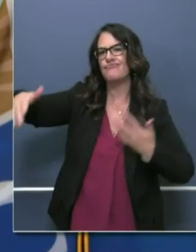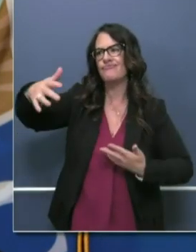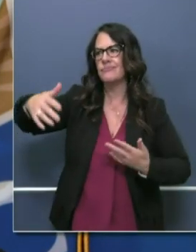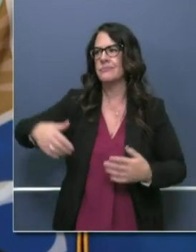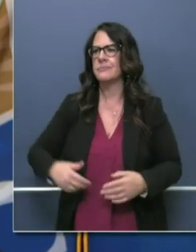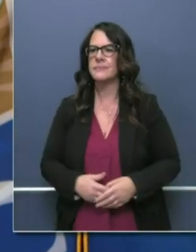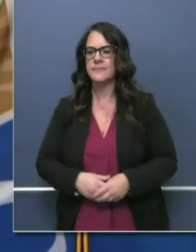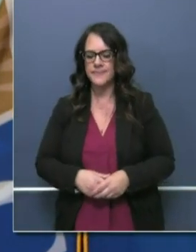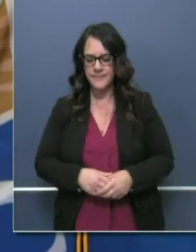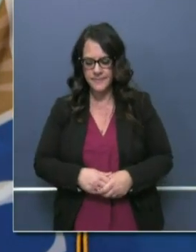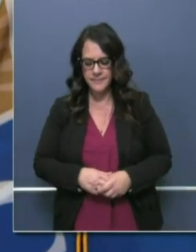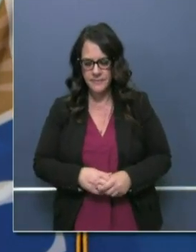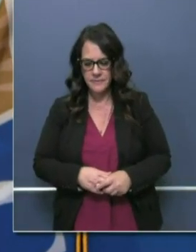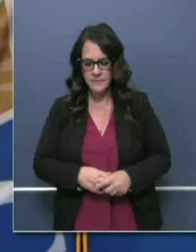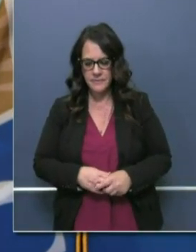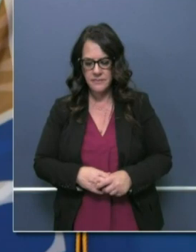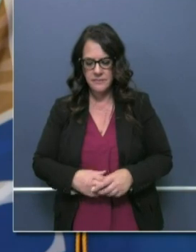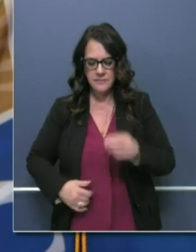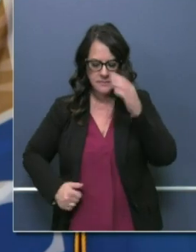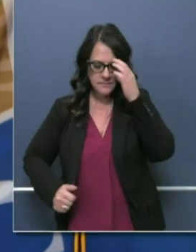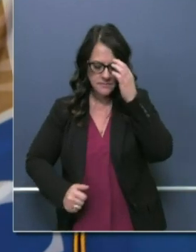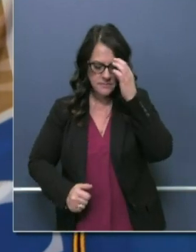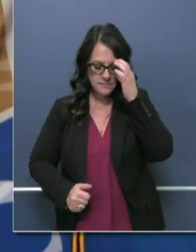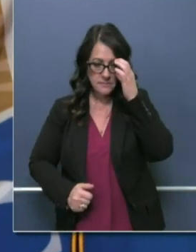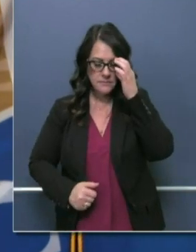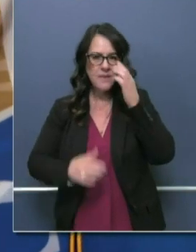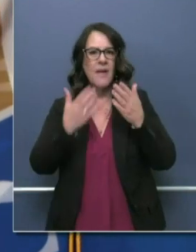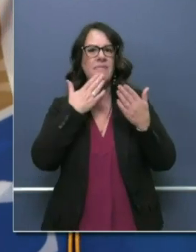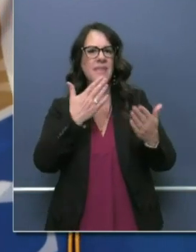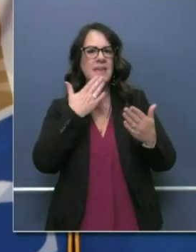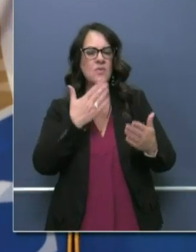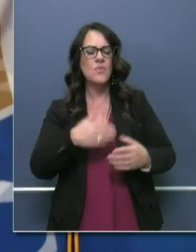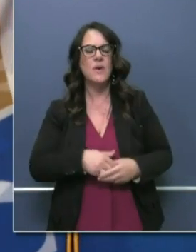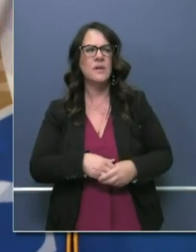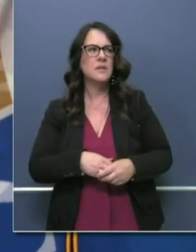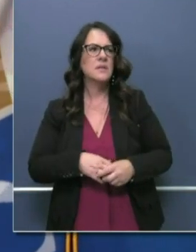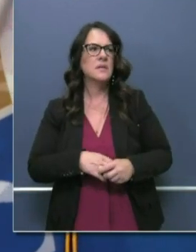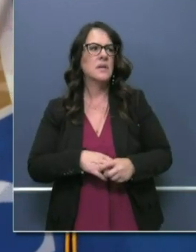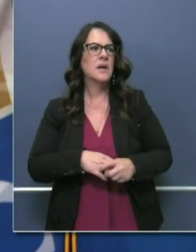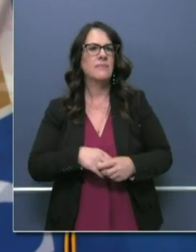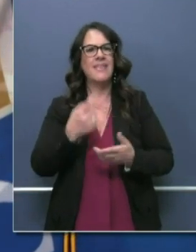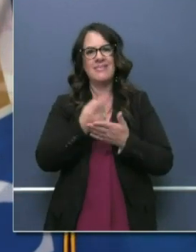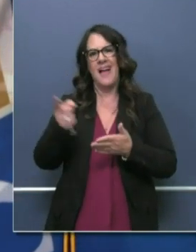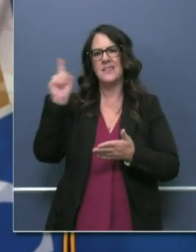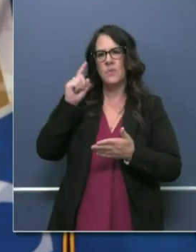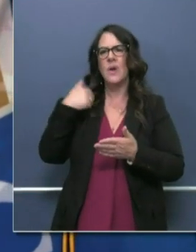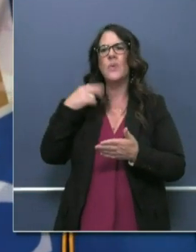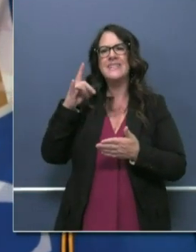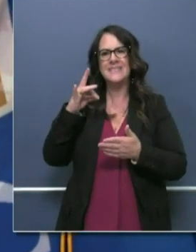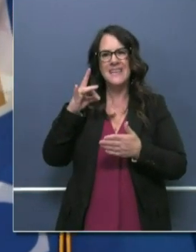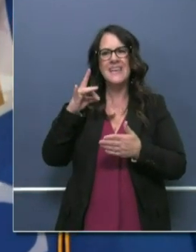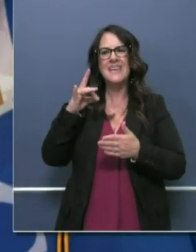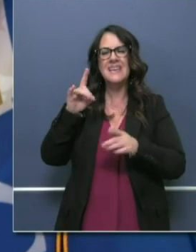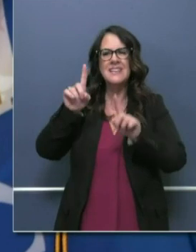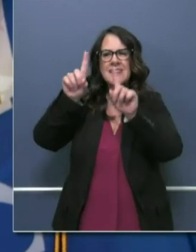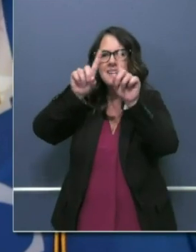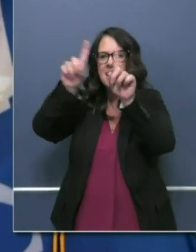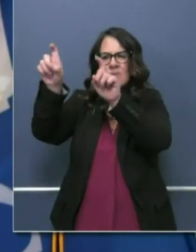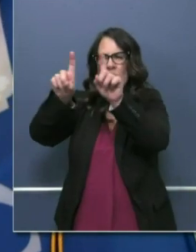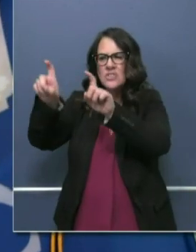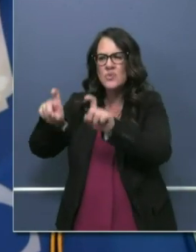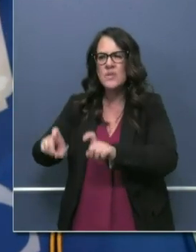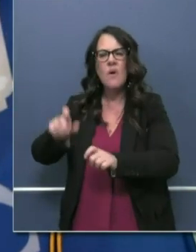Thank you, Governor. Last week, we shared with you that we did a survey of all of our counties across the state